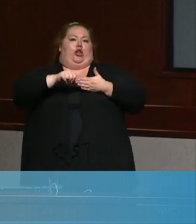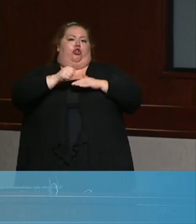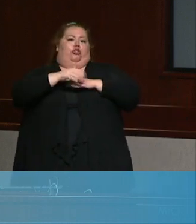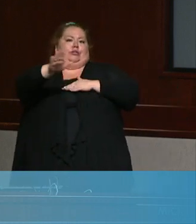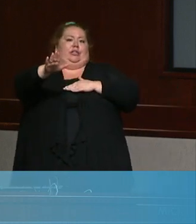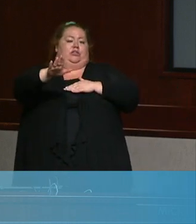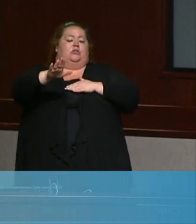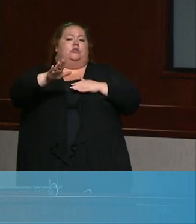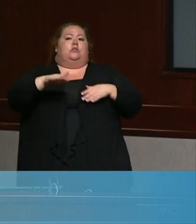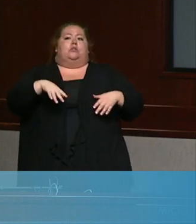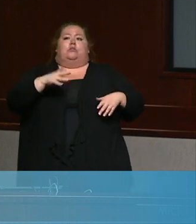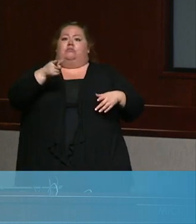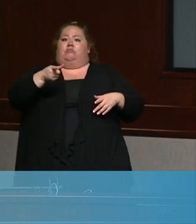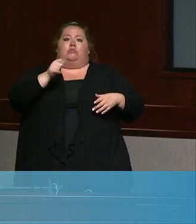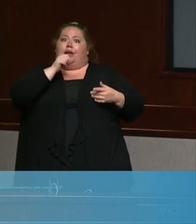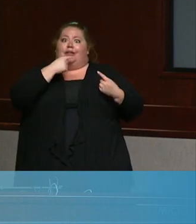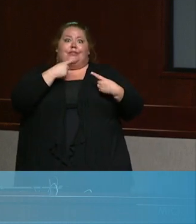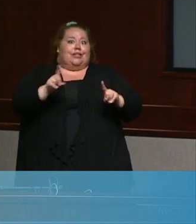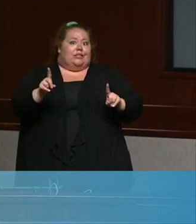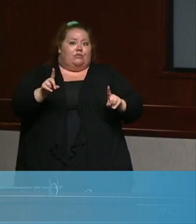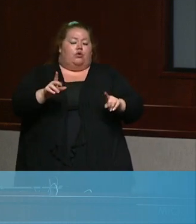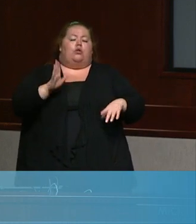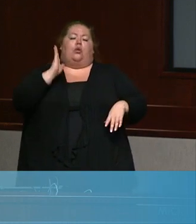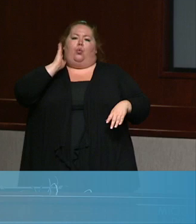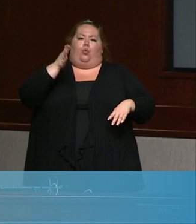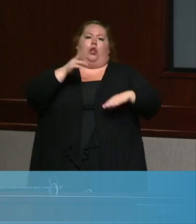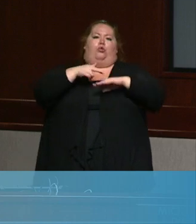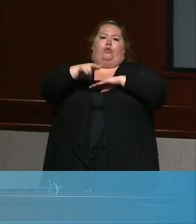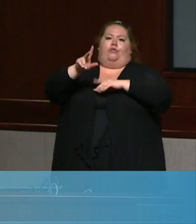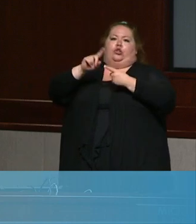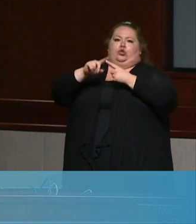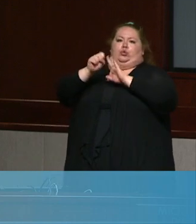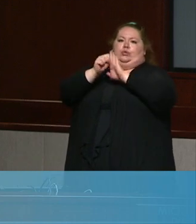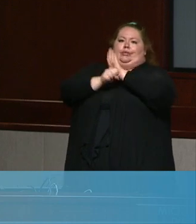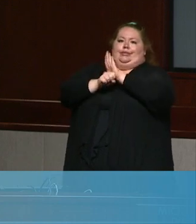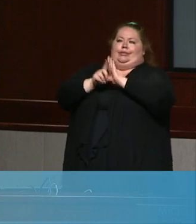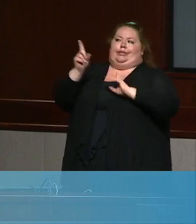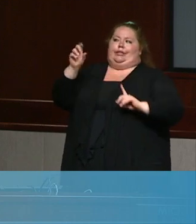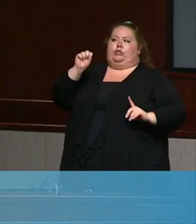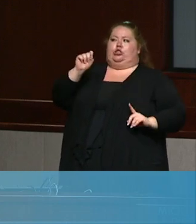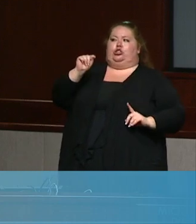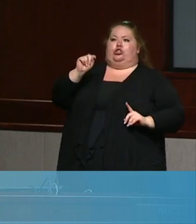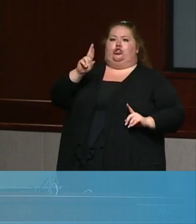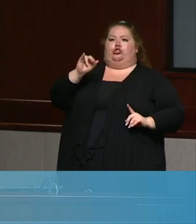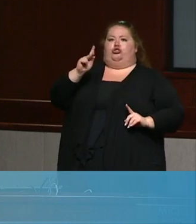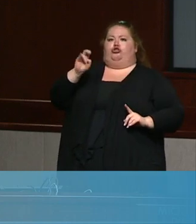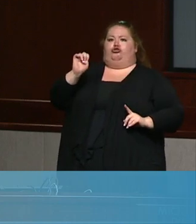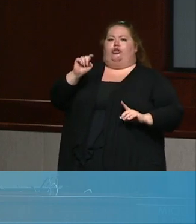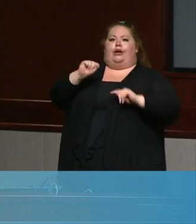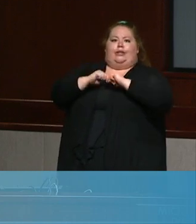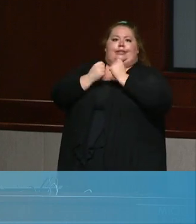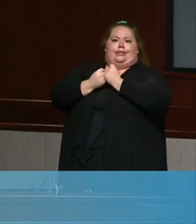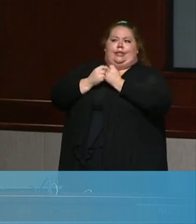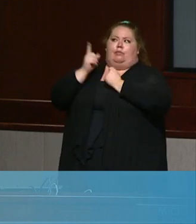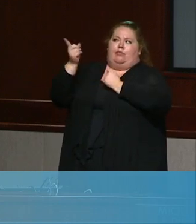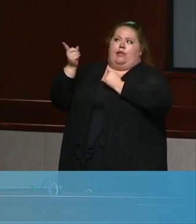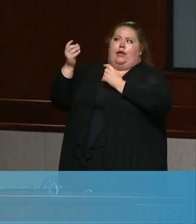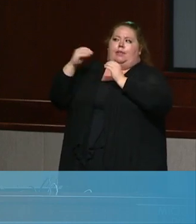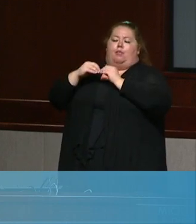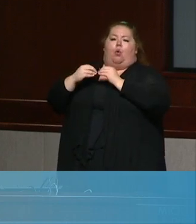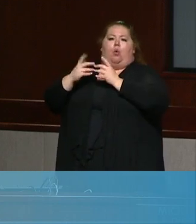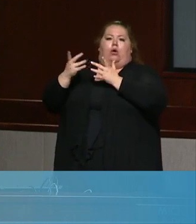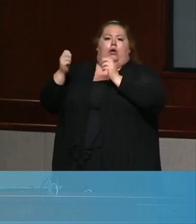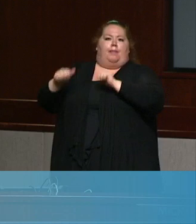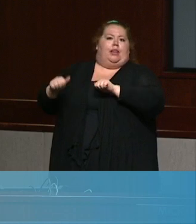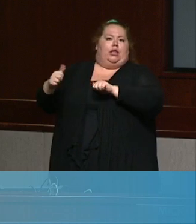is unsuccessful, we refer it to the state's strike team, where they have the ability to enforce the